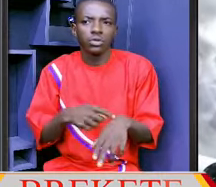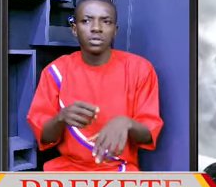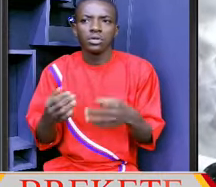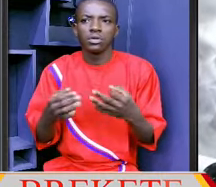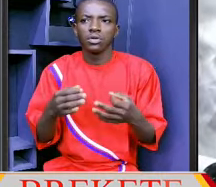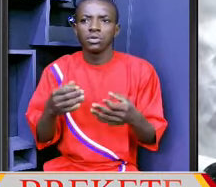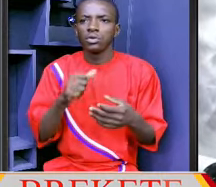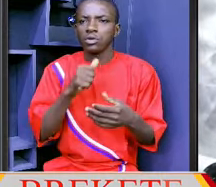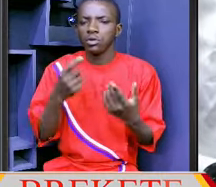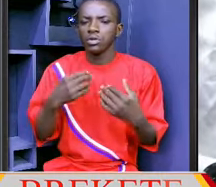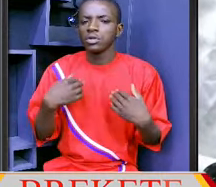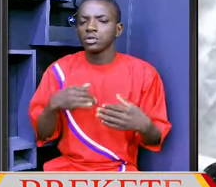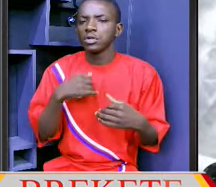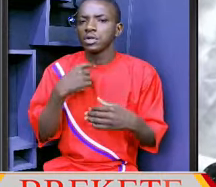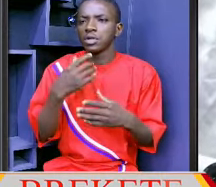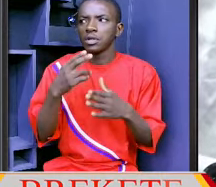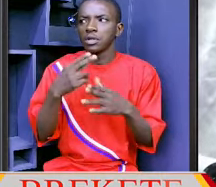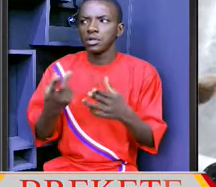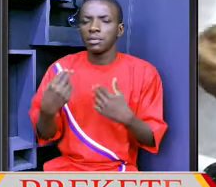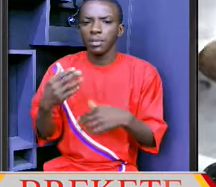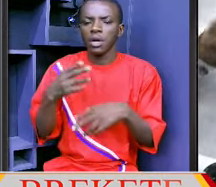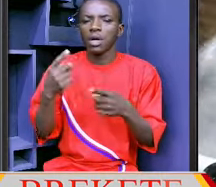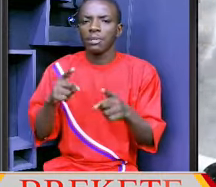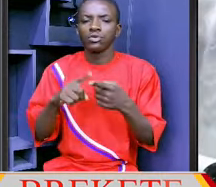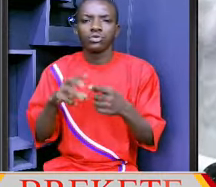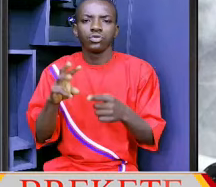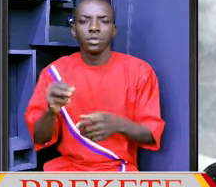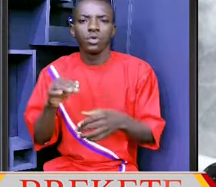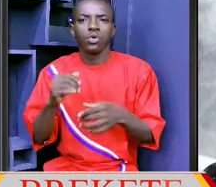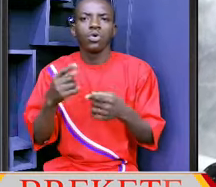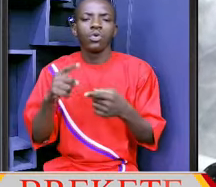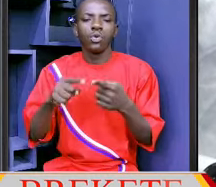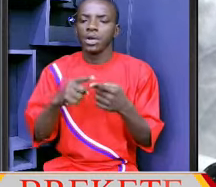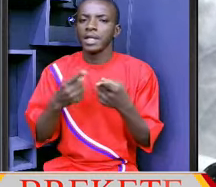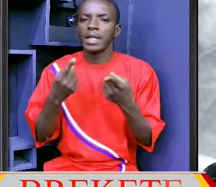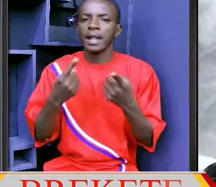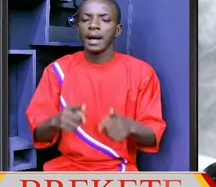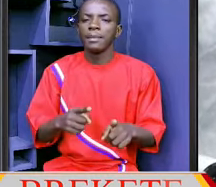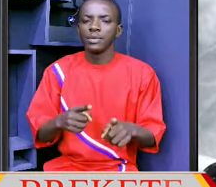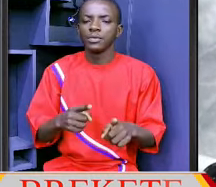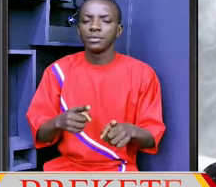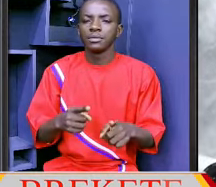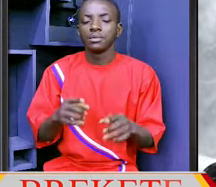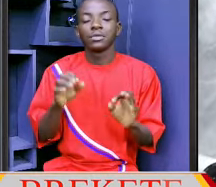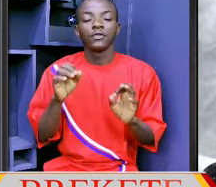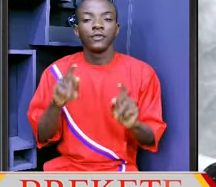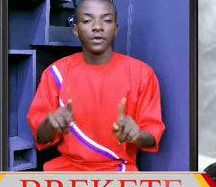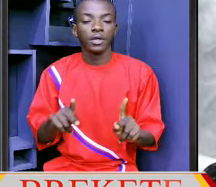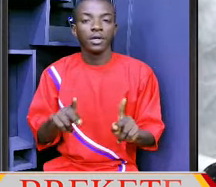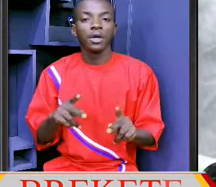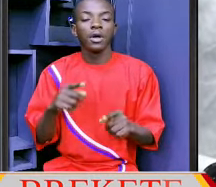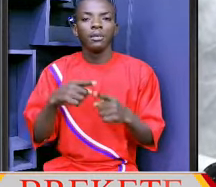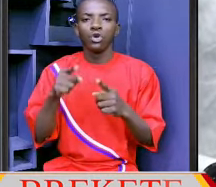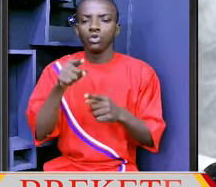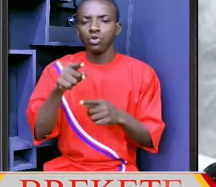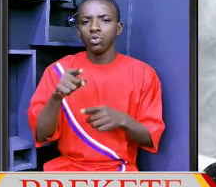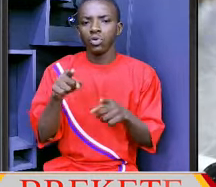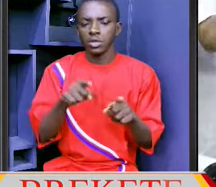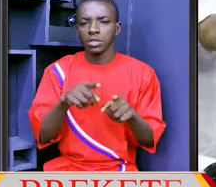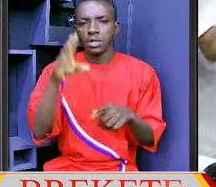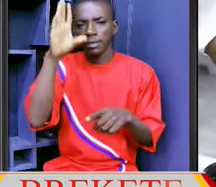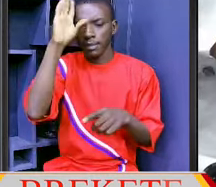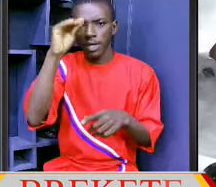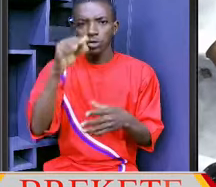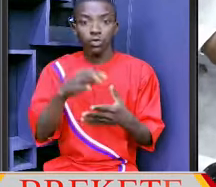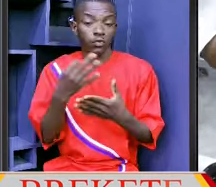setback, no, if it happen to them. When the setback happens, but you as a man,